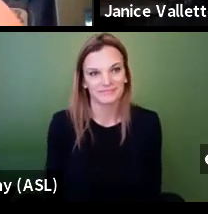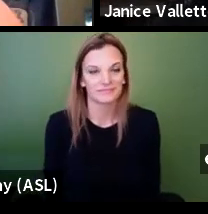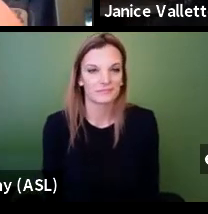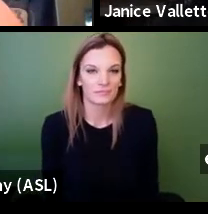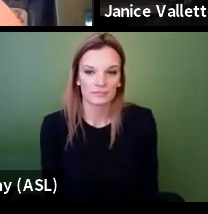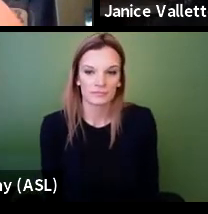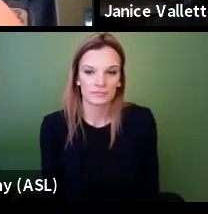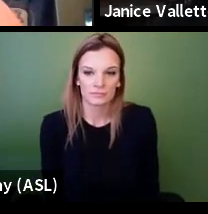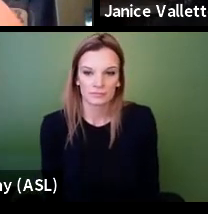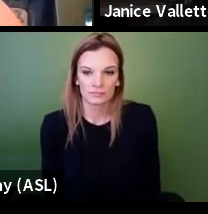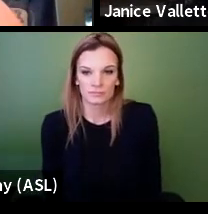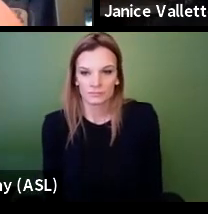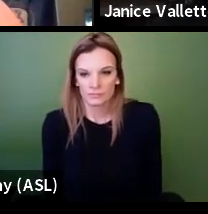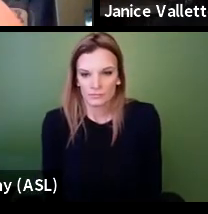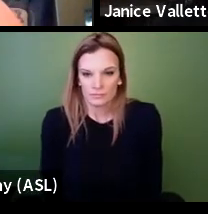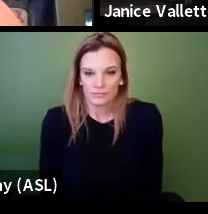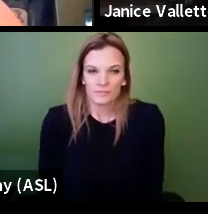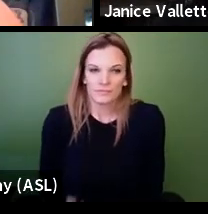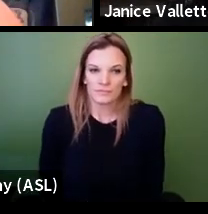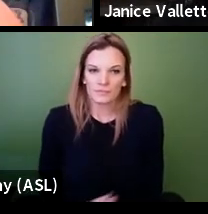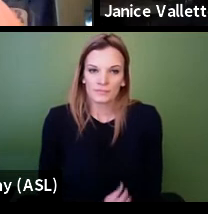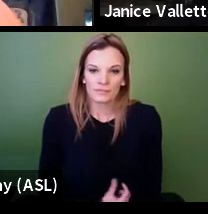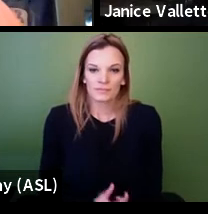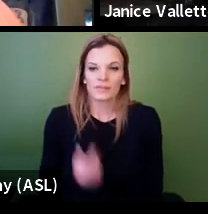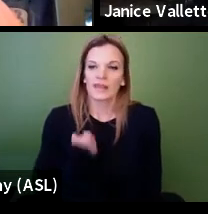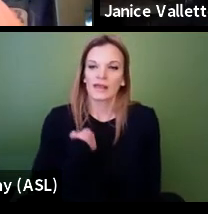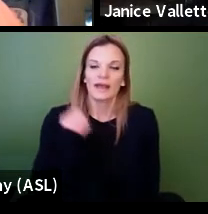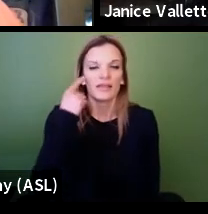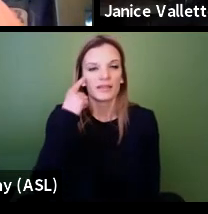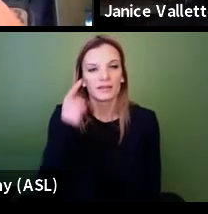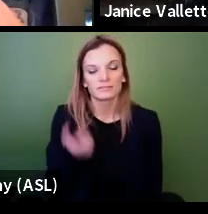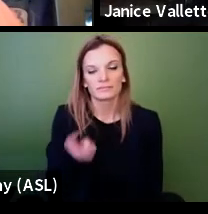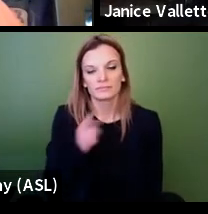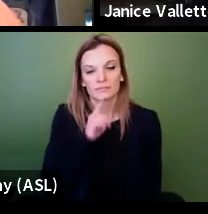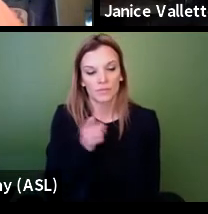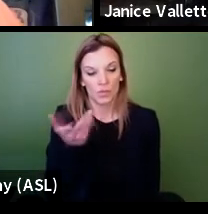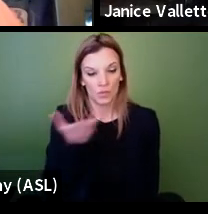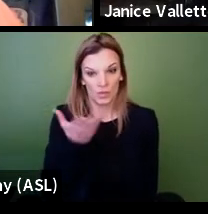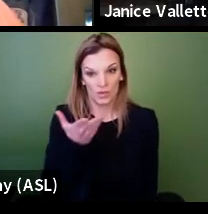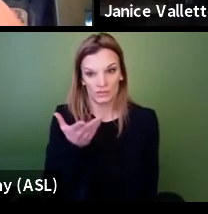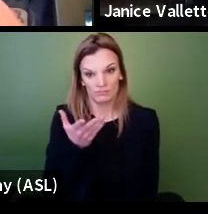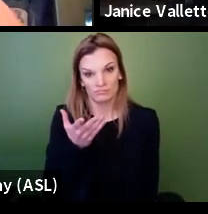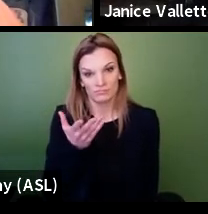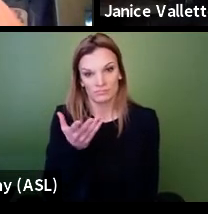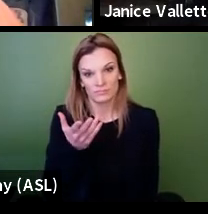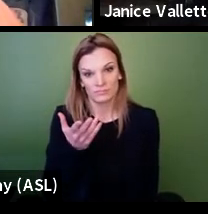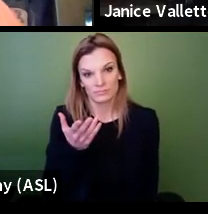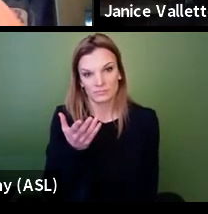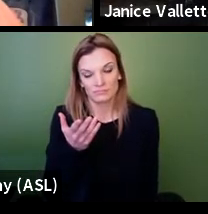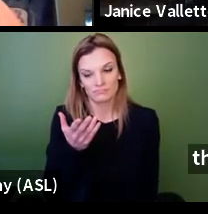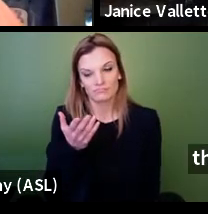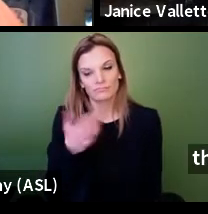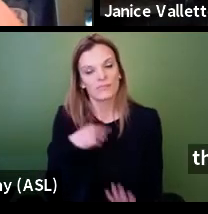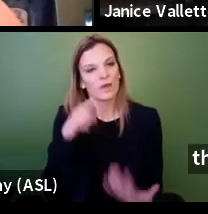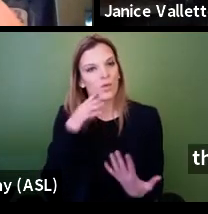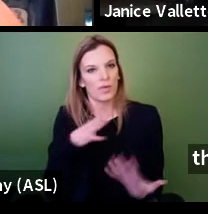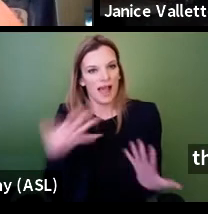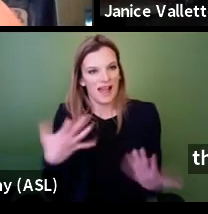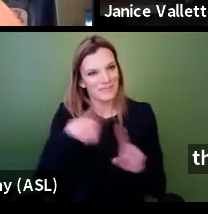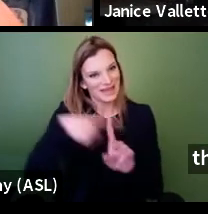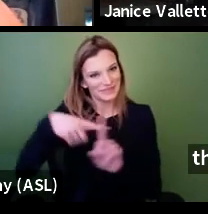For me, I think the most interesting thing is the amount of positivity that we've generated